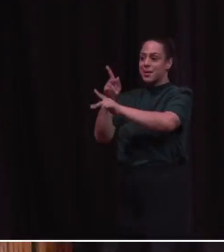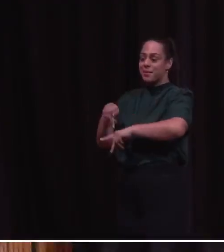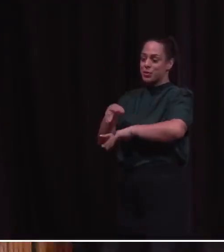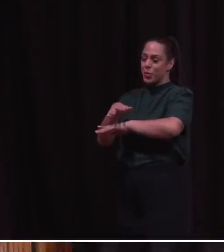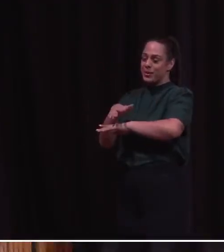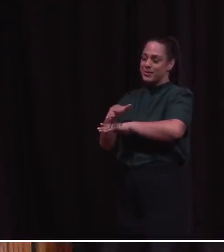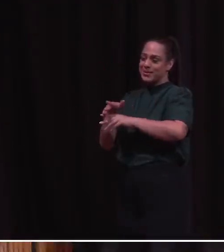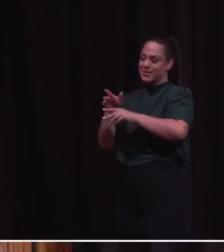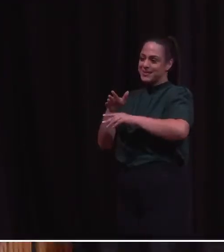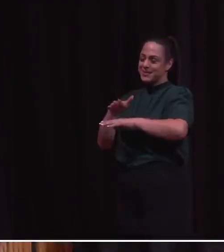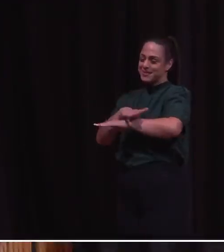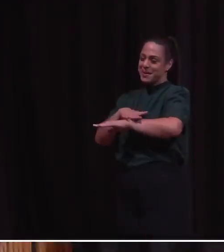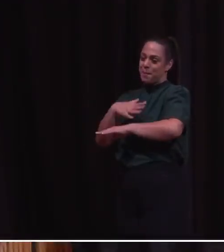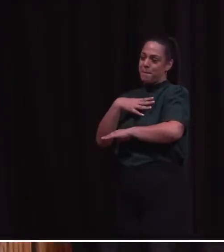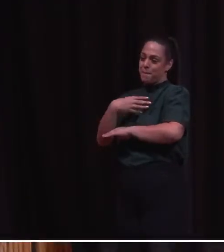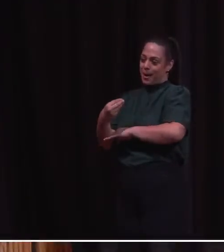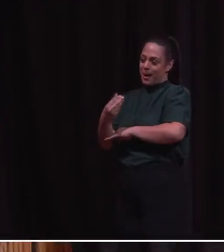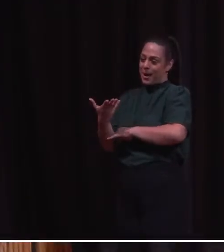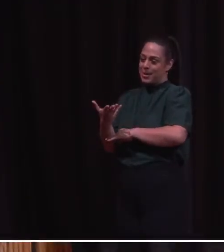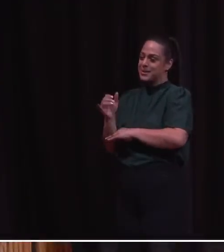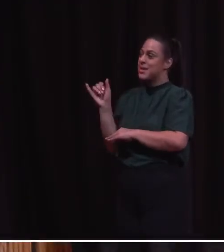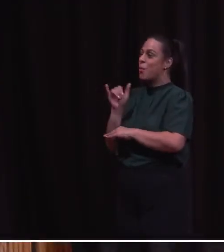okay?